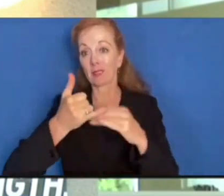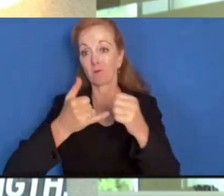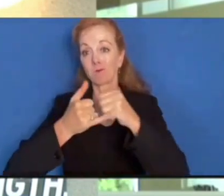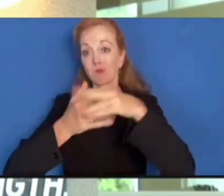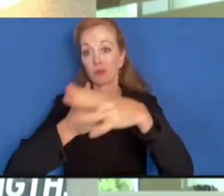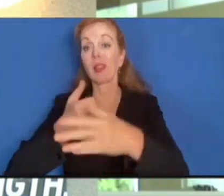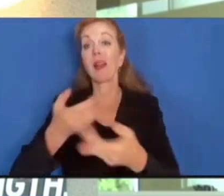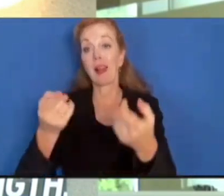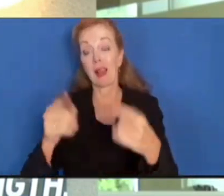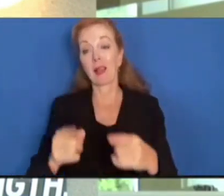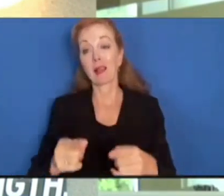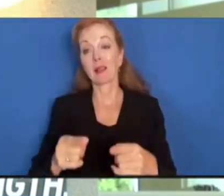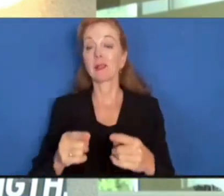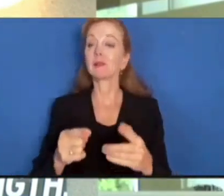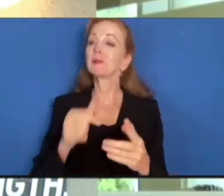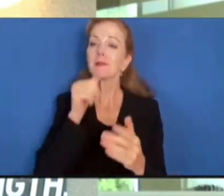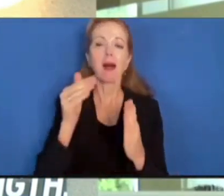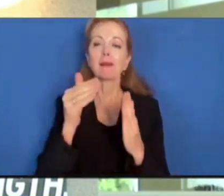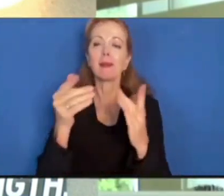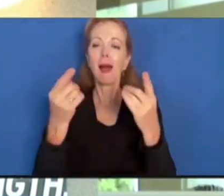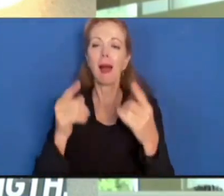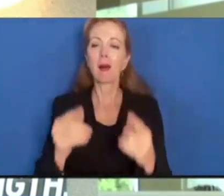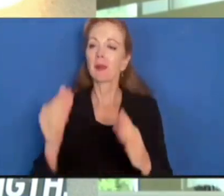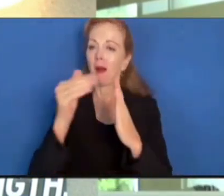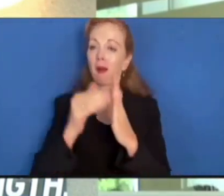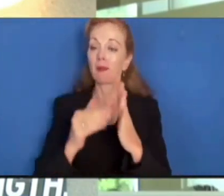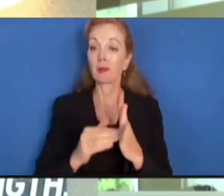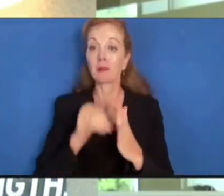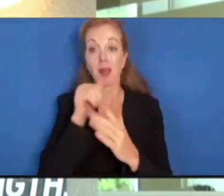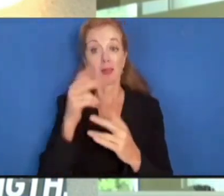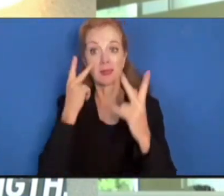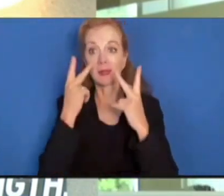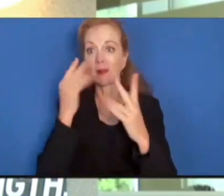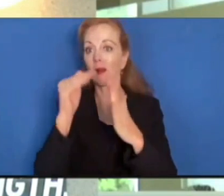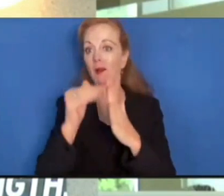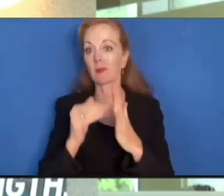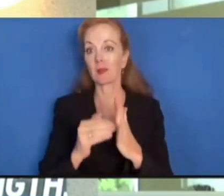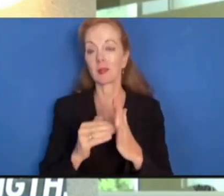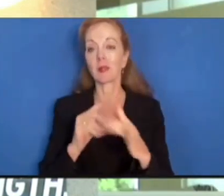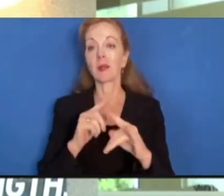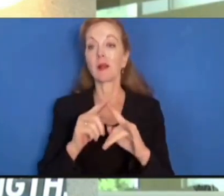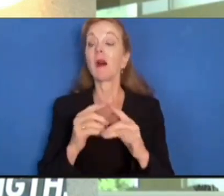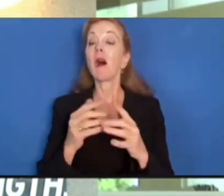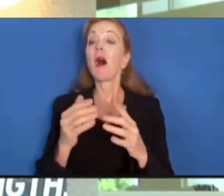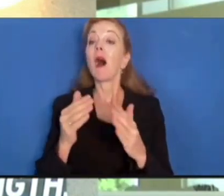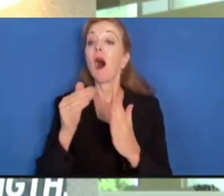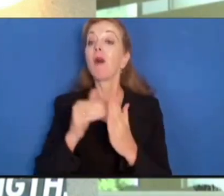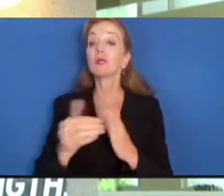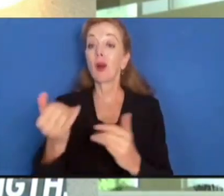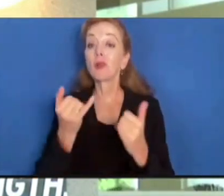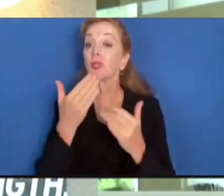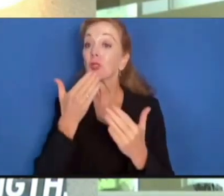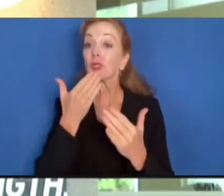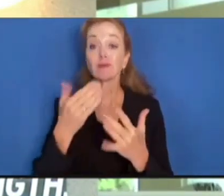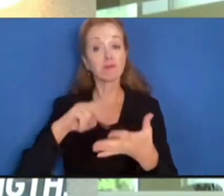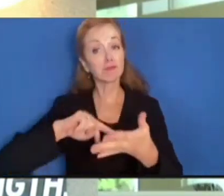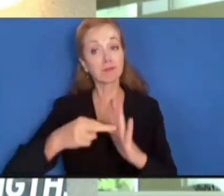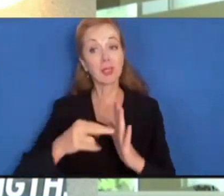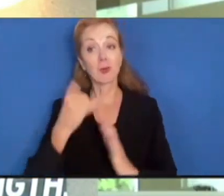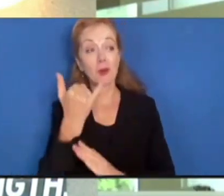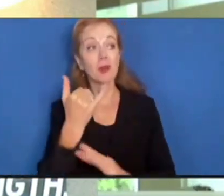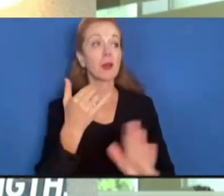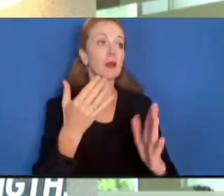have, it's rare. Thankfully, it's not something we see a lot. A lot of our calls are just good intention calls that turn out to be something